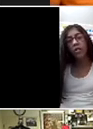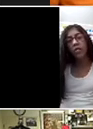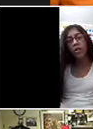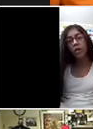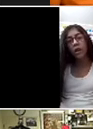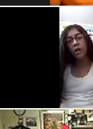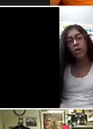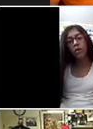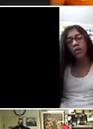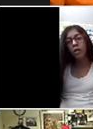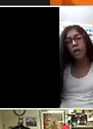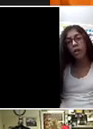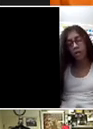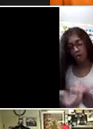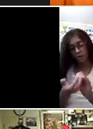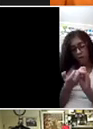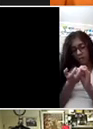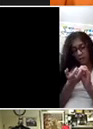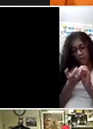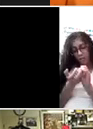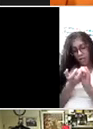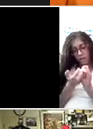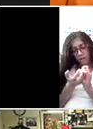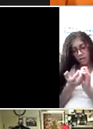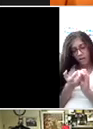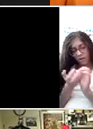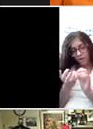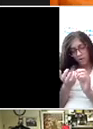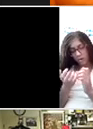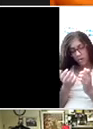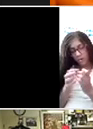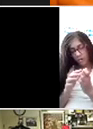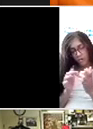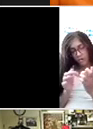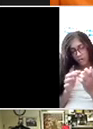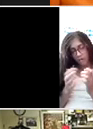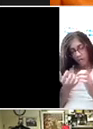wow. In verse 22, it says the fruit of the Spirit.